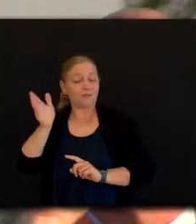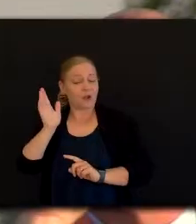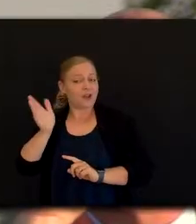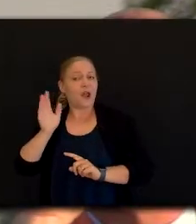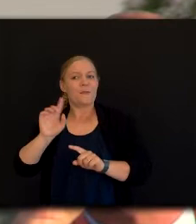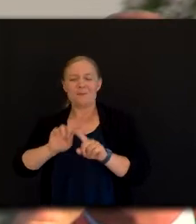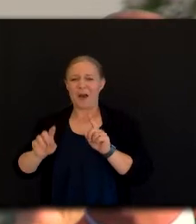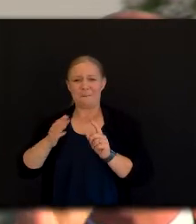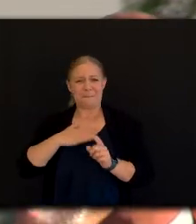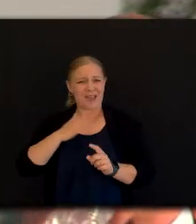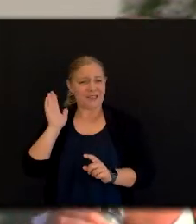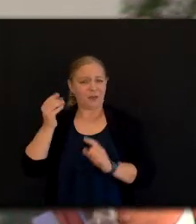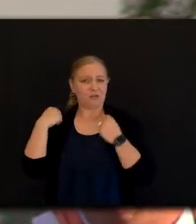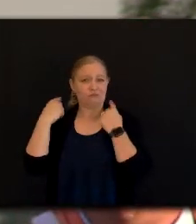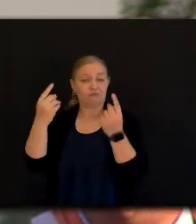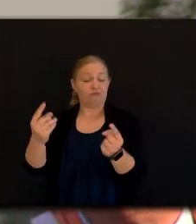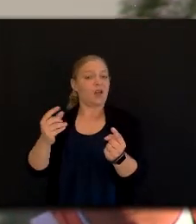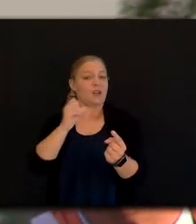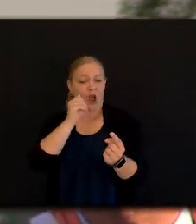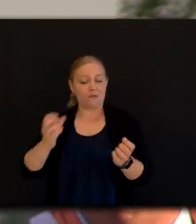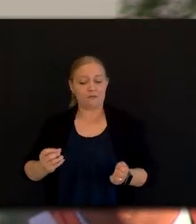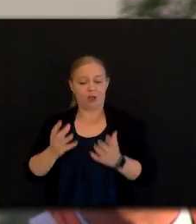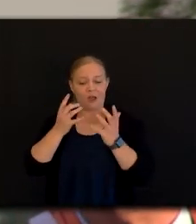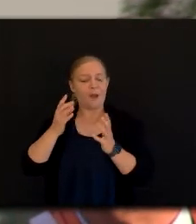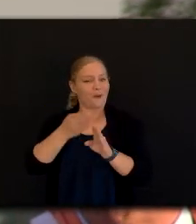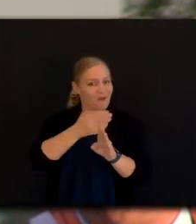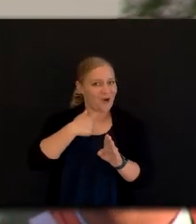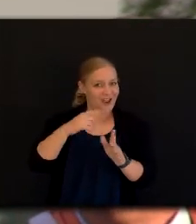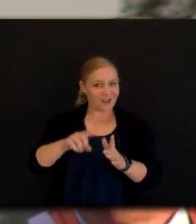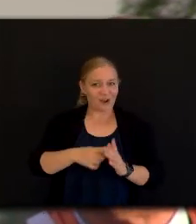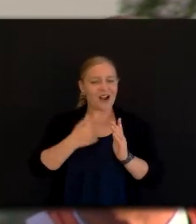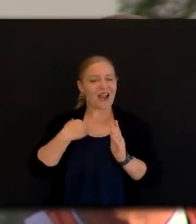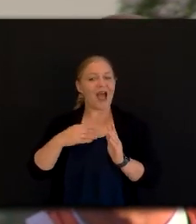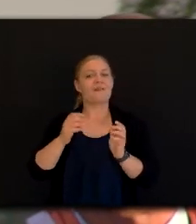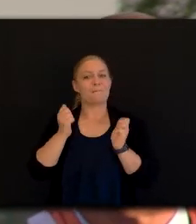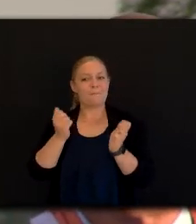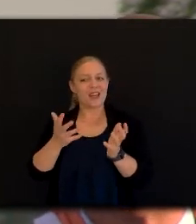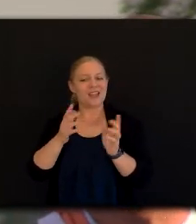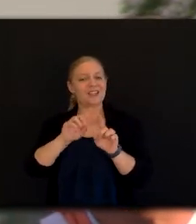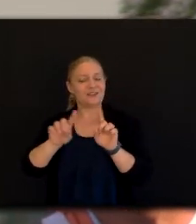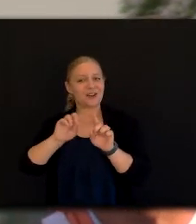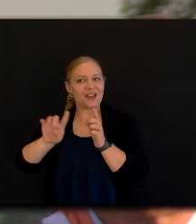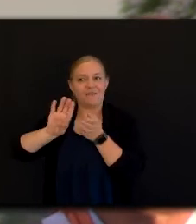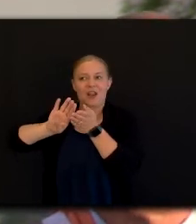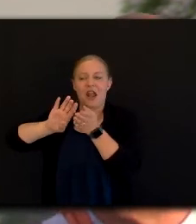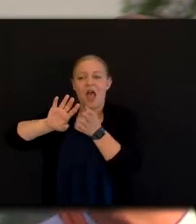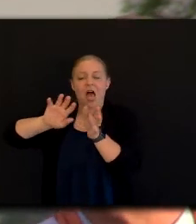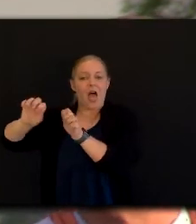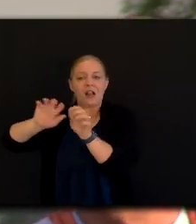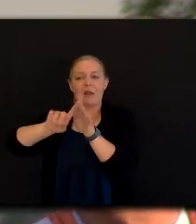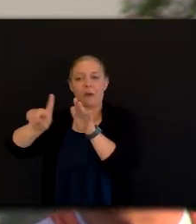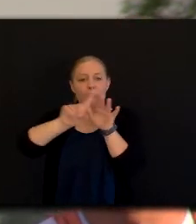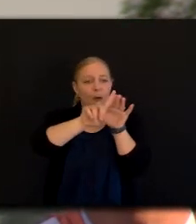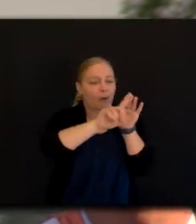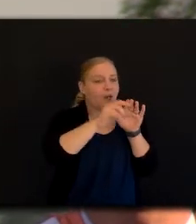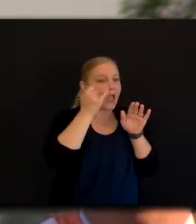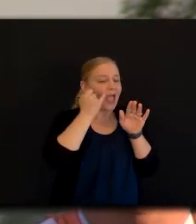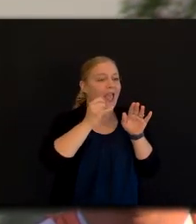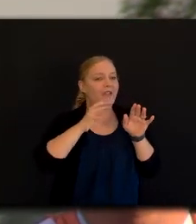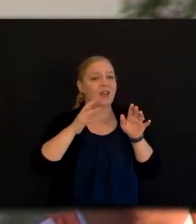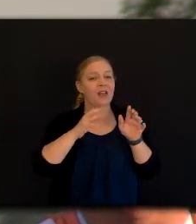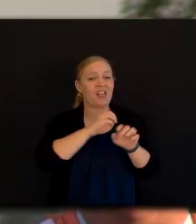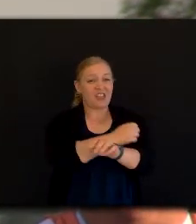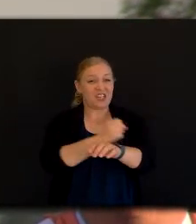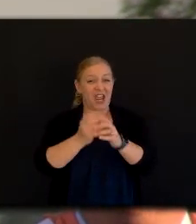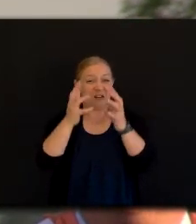inspirational. So before I start, for safety precautions, there are multiple exits posted around the stadium in case this speech crashes and